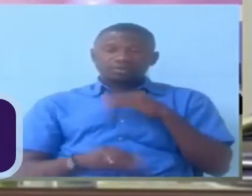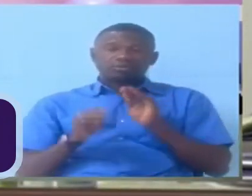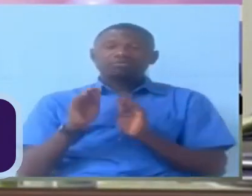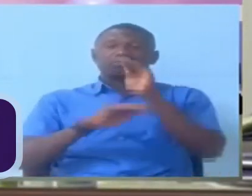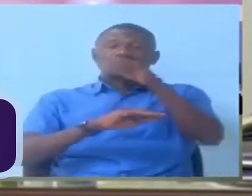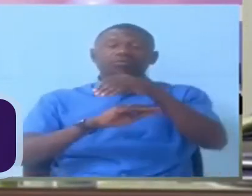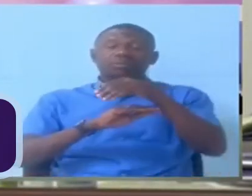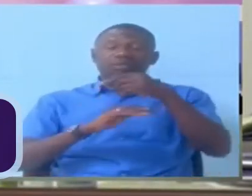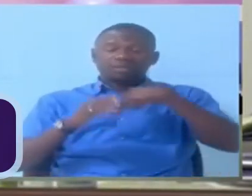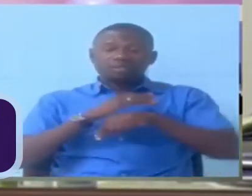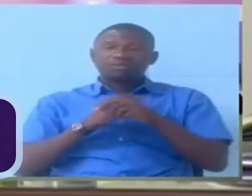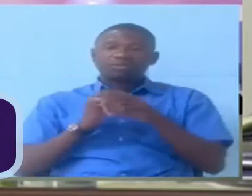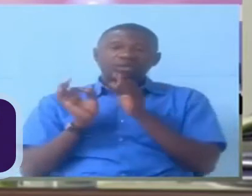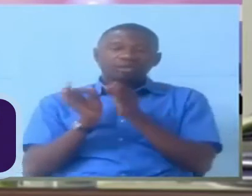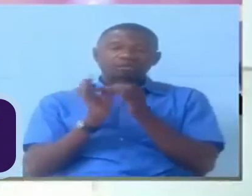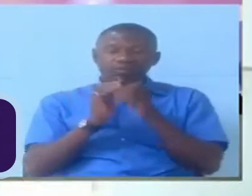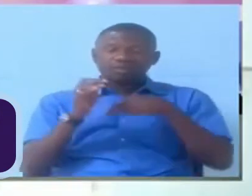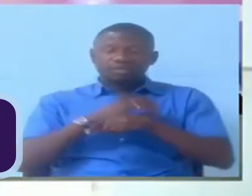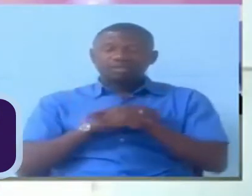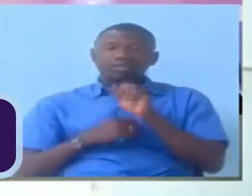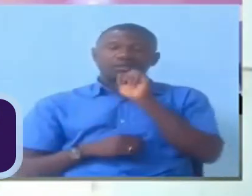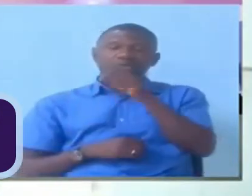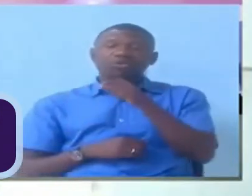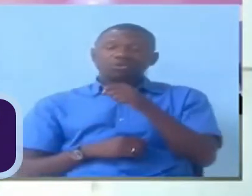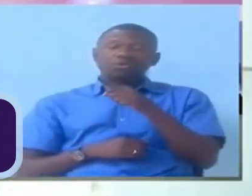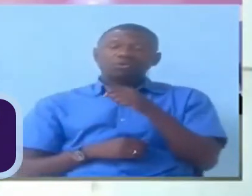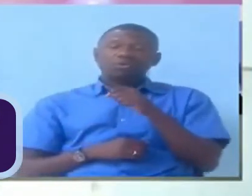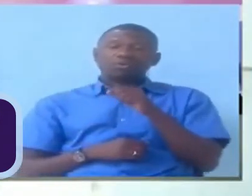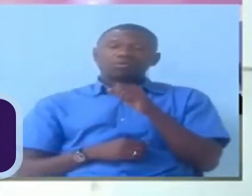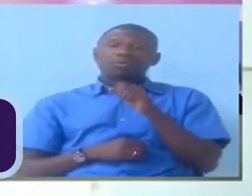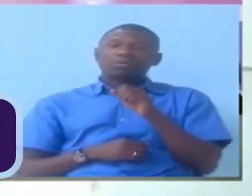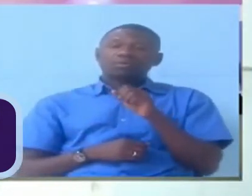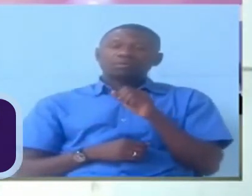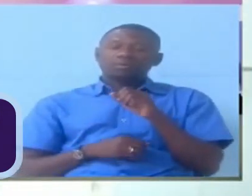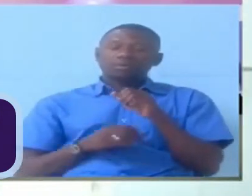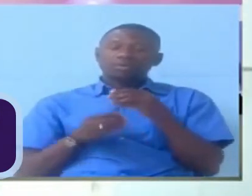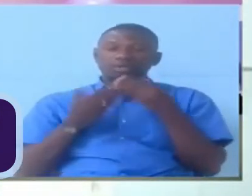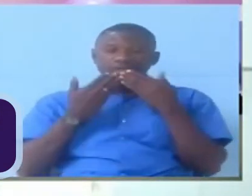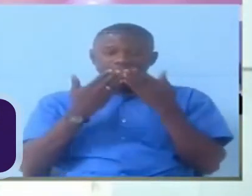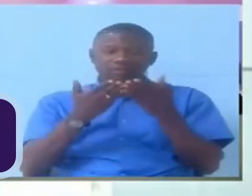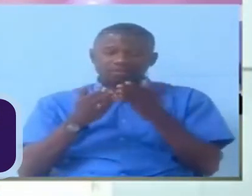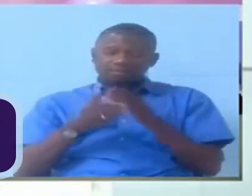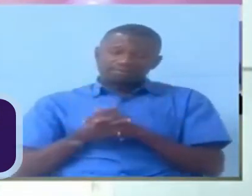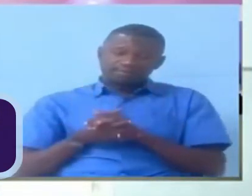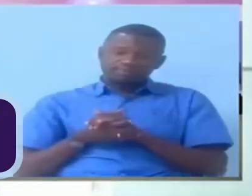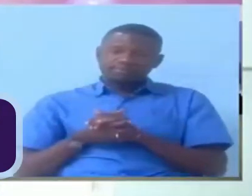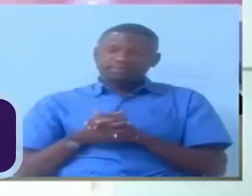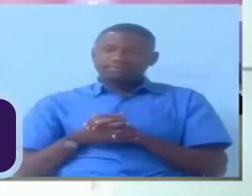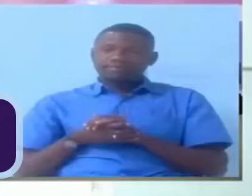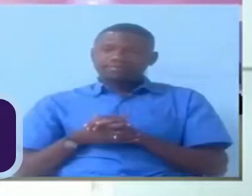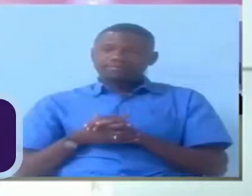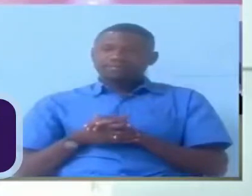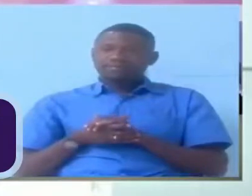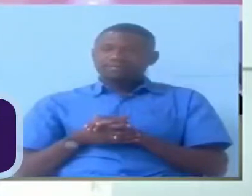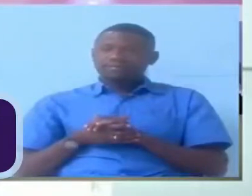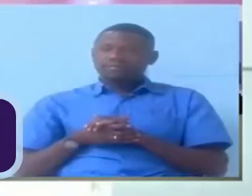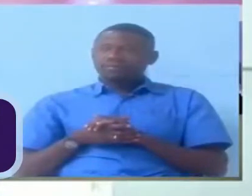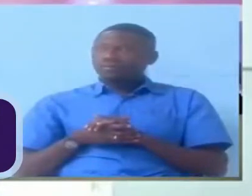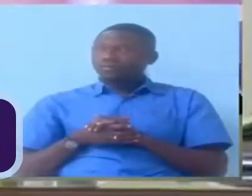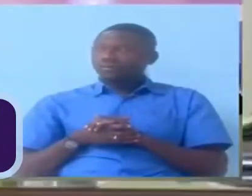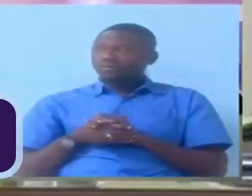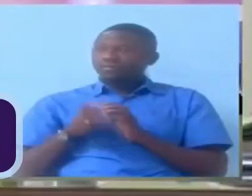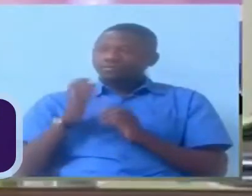nyaldi. Omuto nyaldi. That is true. So you agree that it is wrong sondalako ka manyang that in our